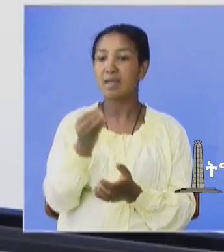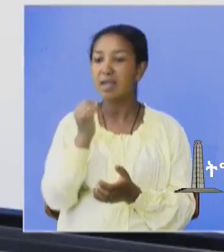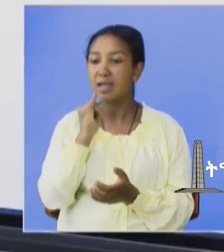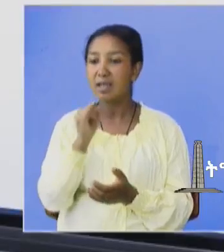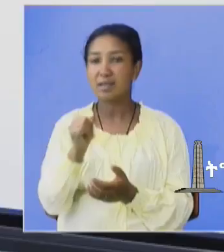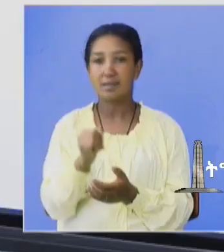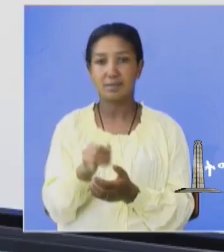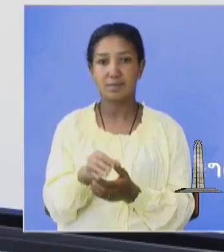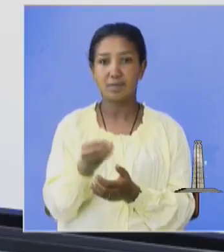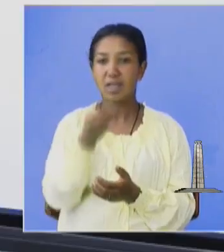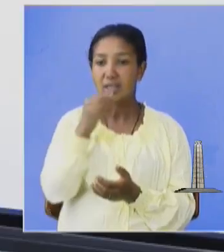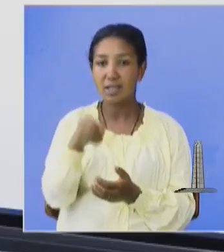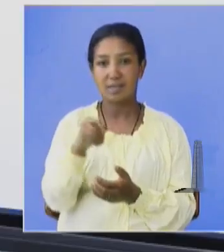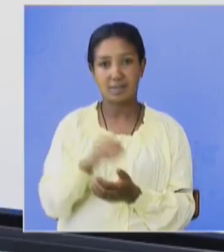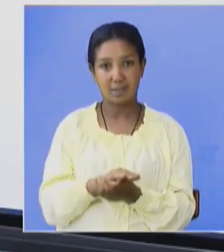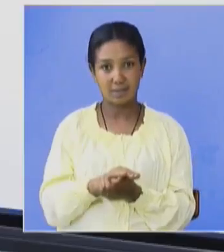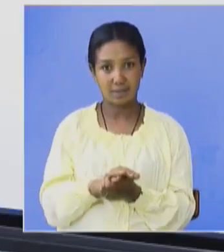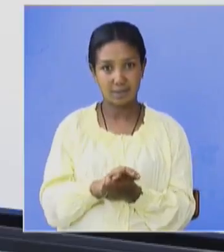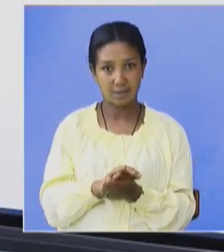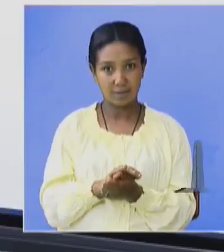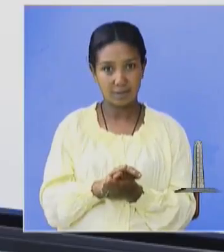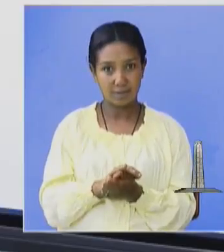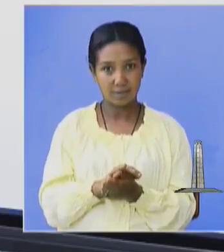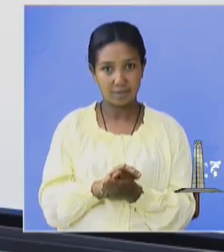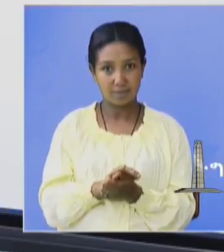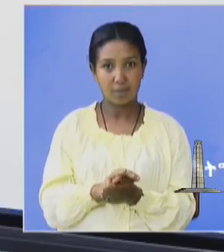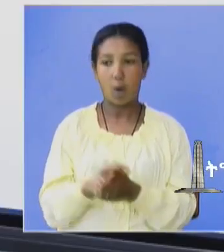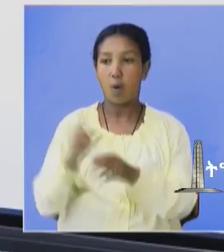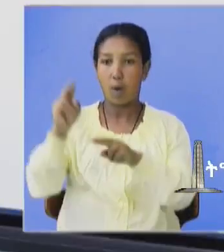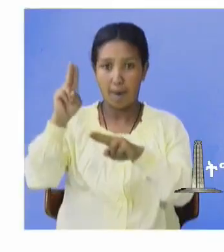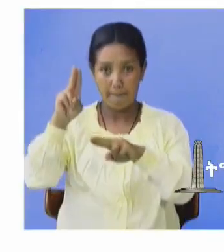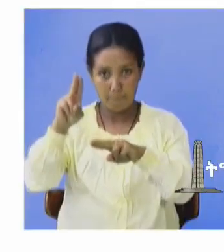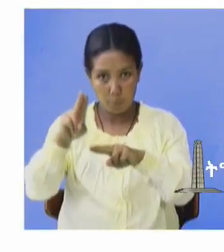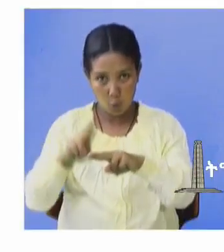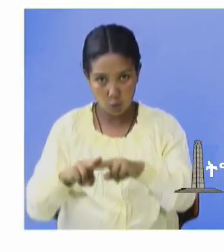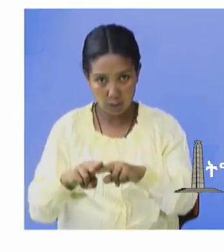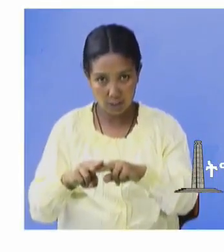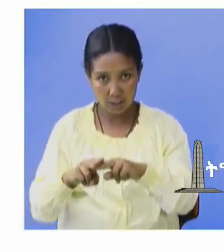This is easy, and mostly we are using this. Put,